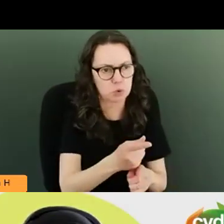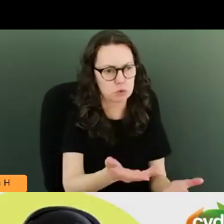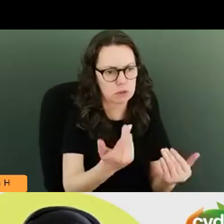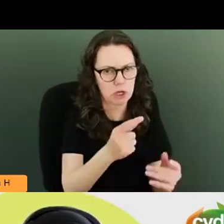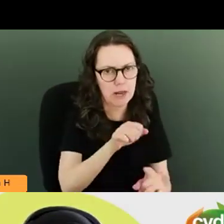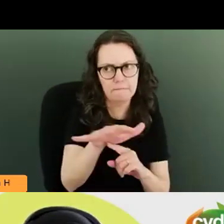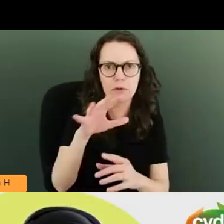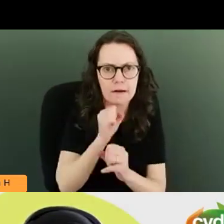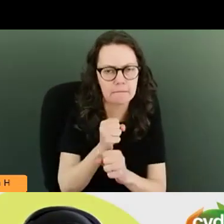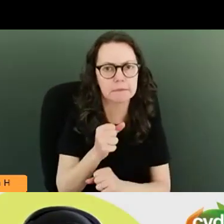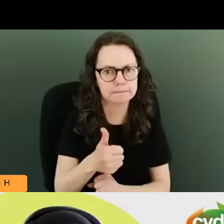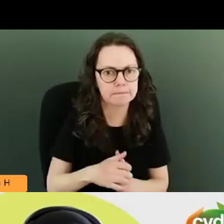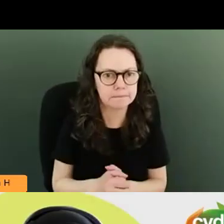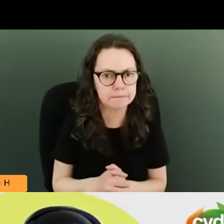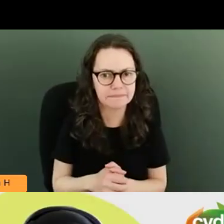that affect them.